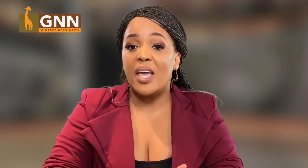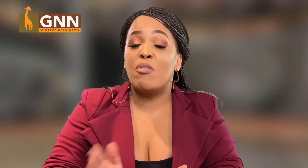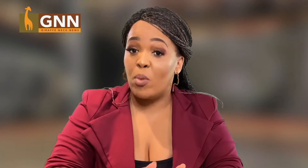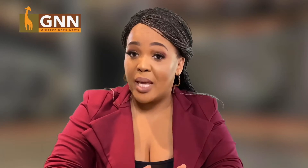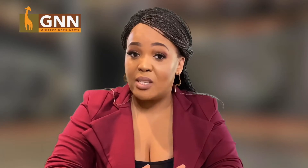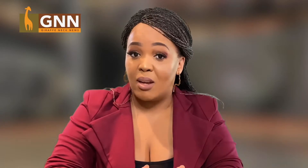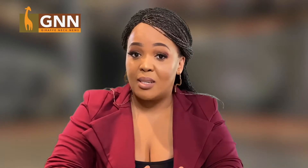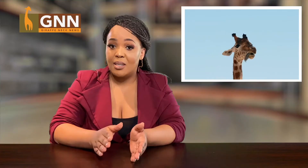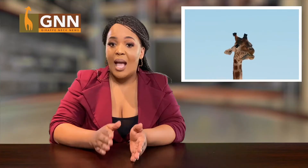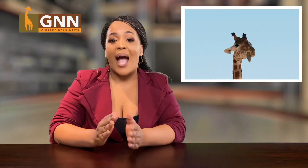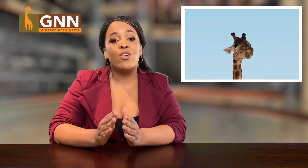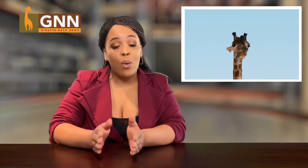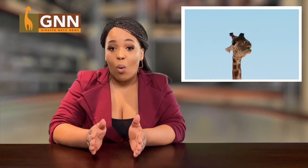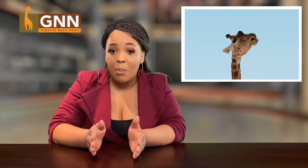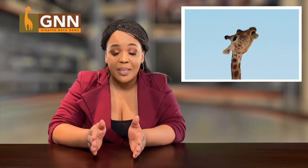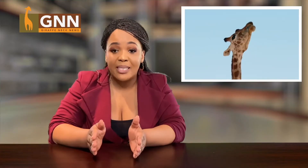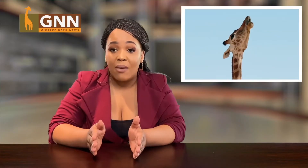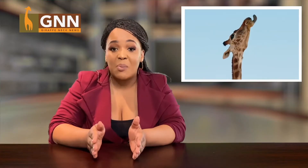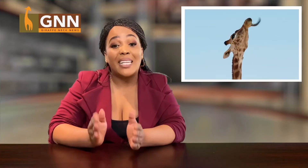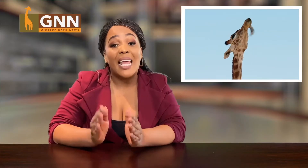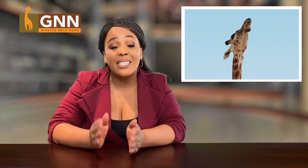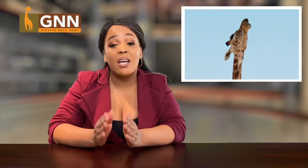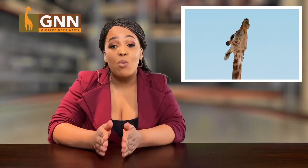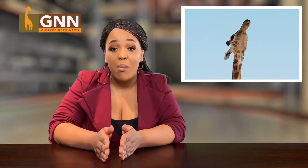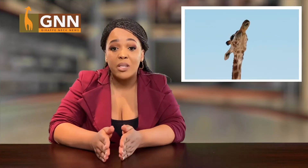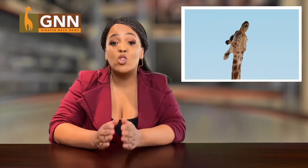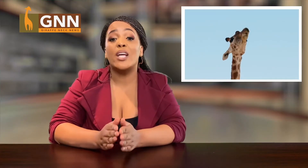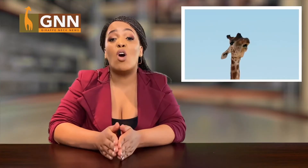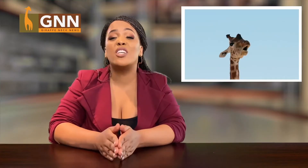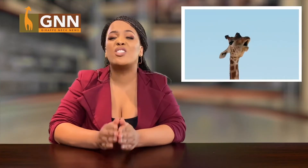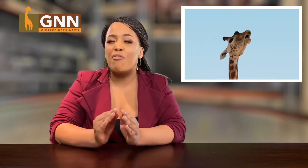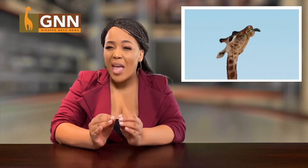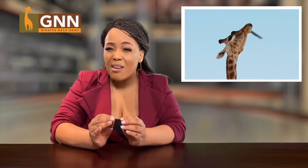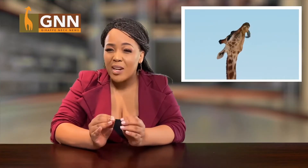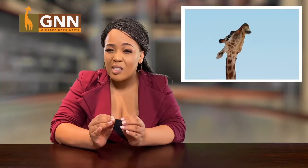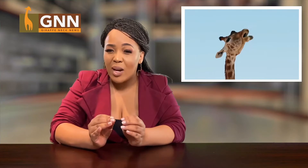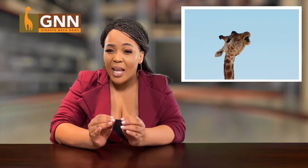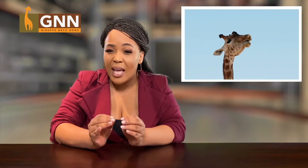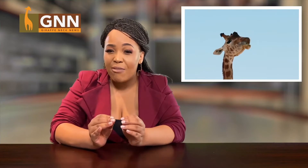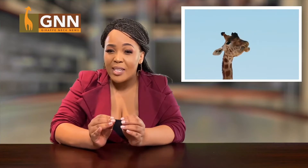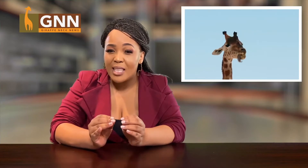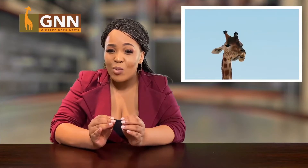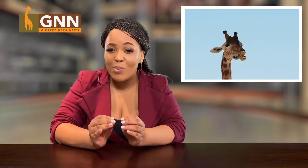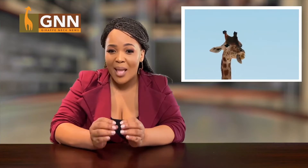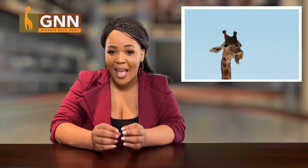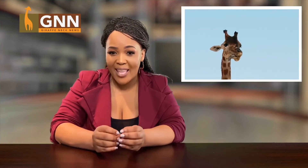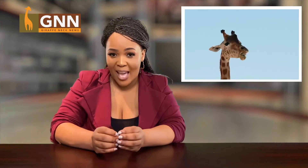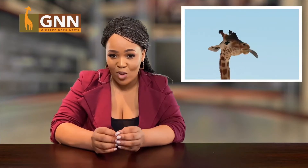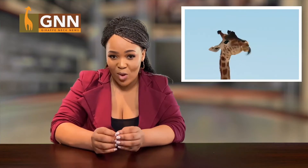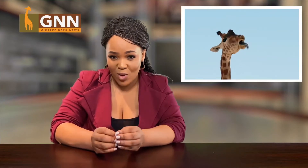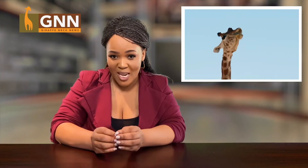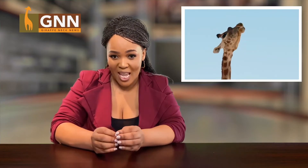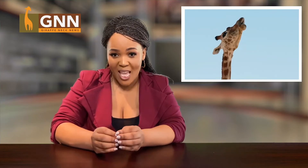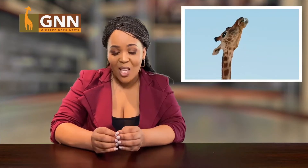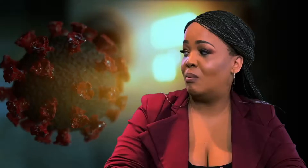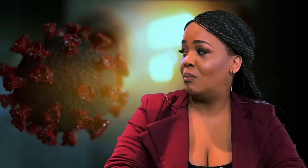more thing before we get started. I know we're all about giraffes, but let's take a moment to acknowledge the very, very small elephant in the room. Yeah, you